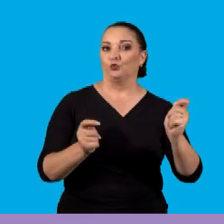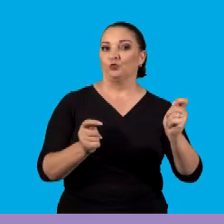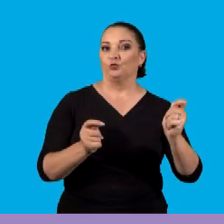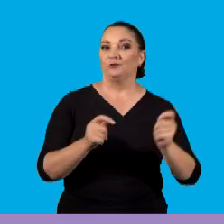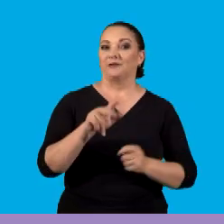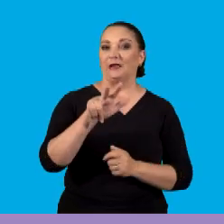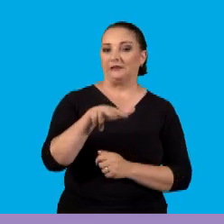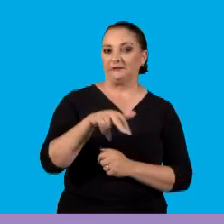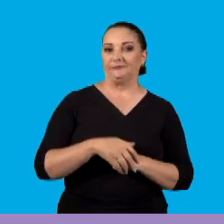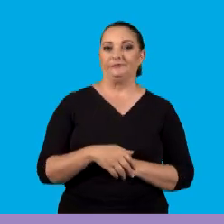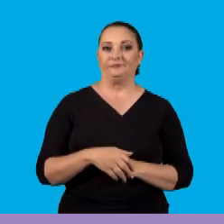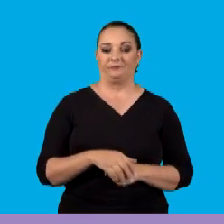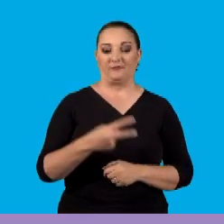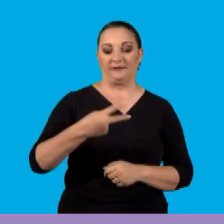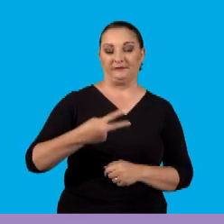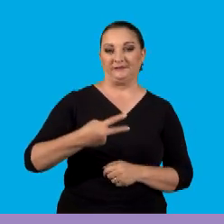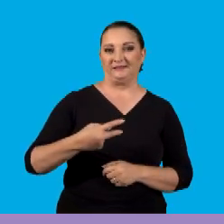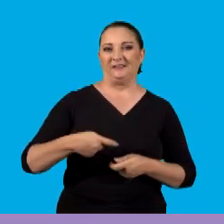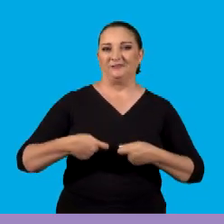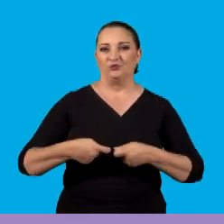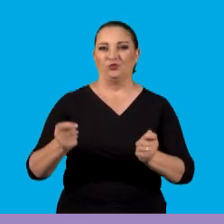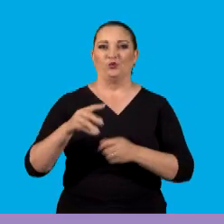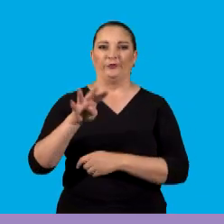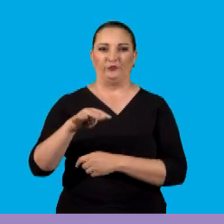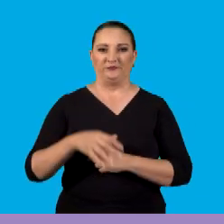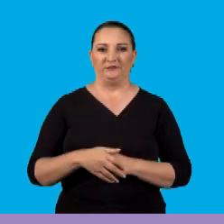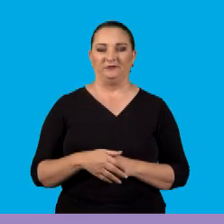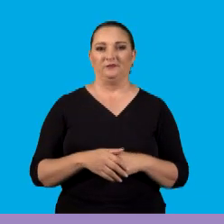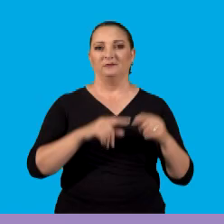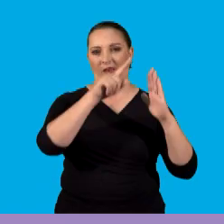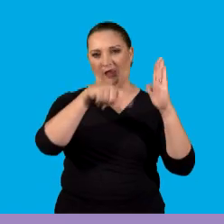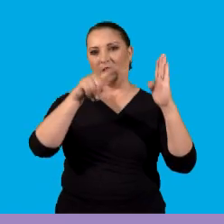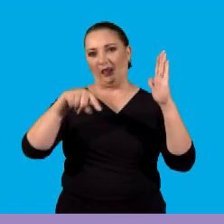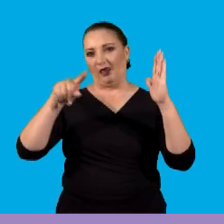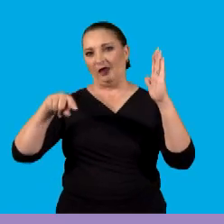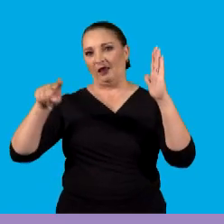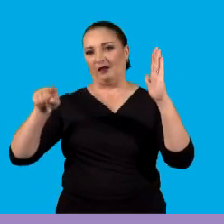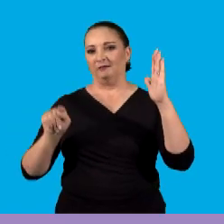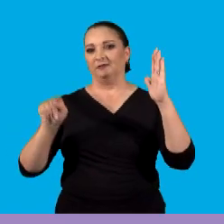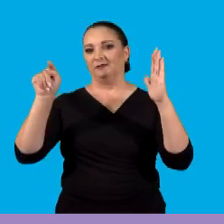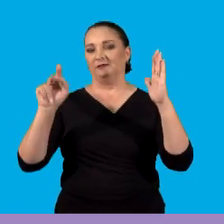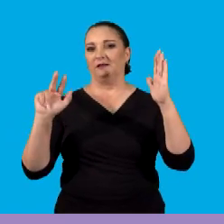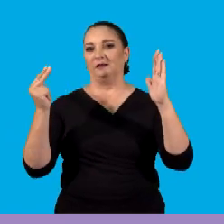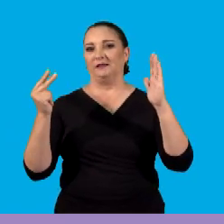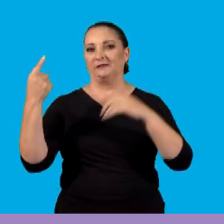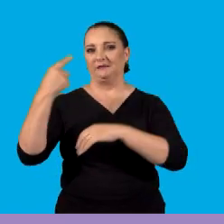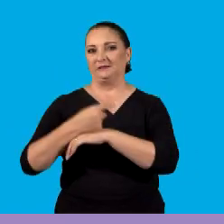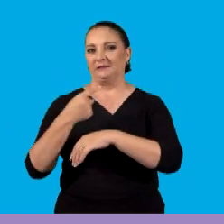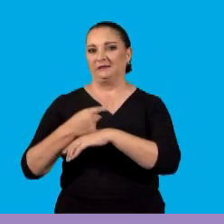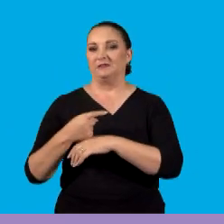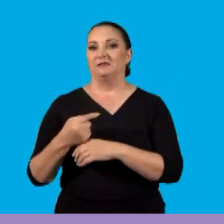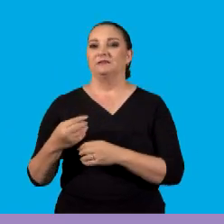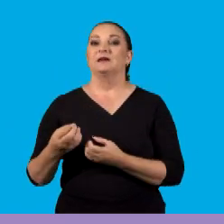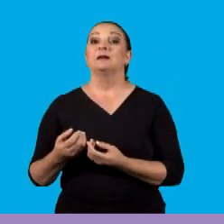they sold 18 ice creams. On the second day, they sold 14 ice creams, and so on and so forth. Right up until 8